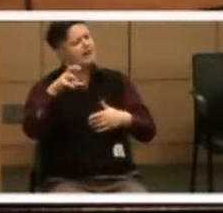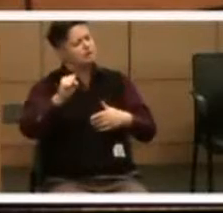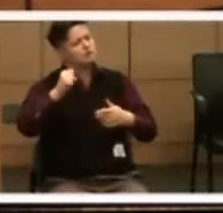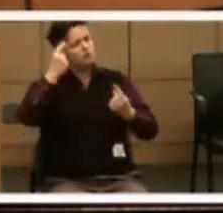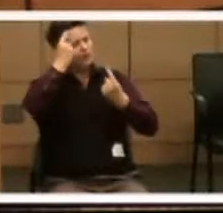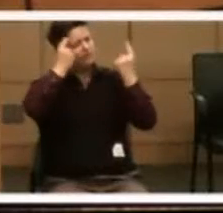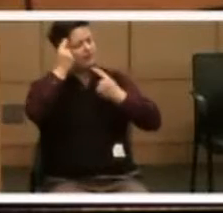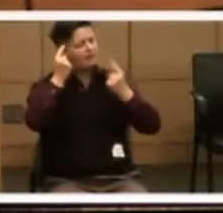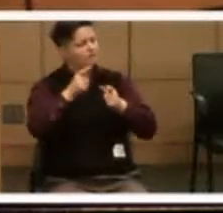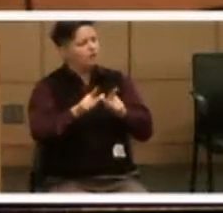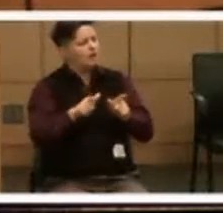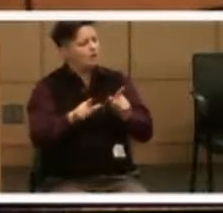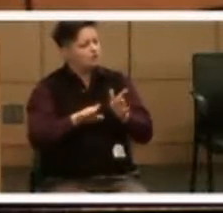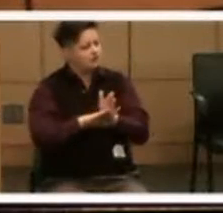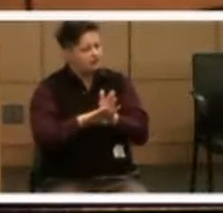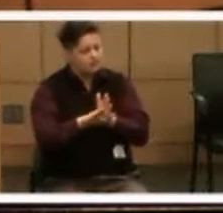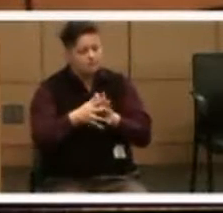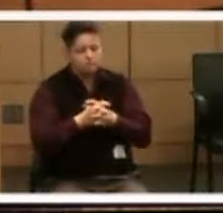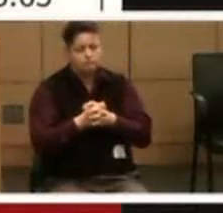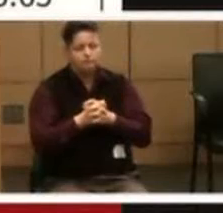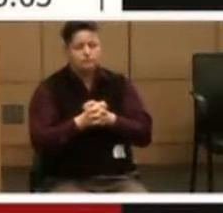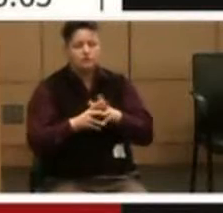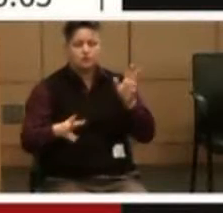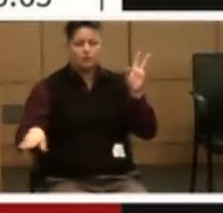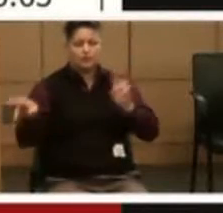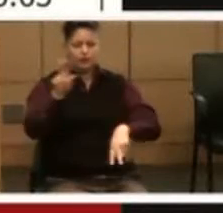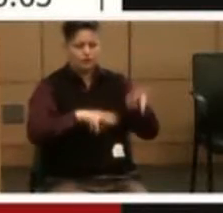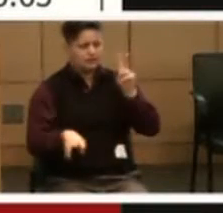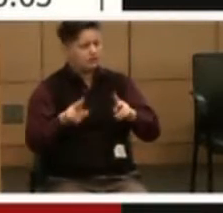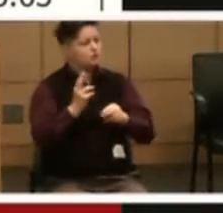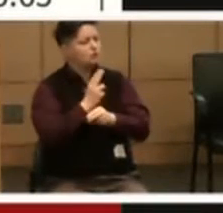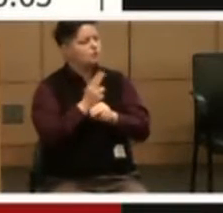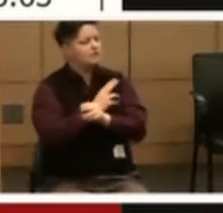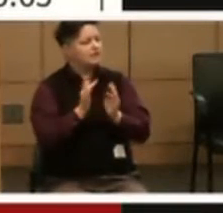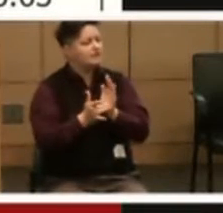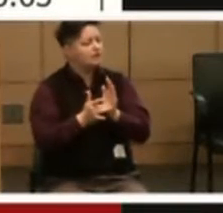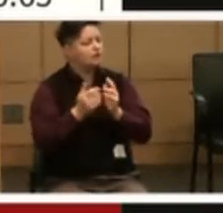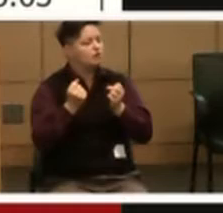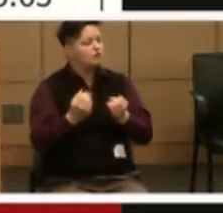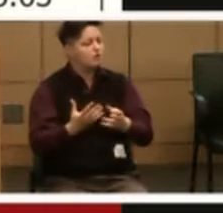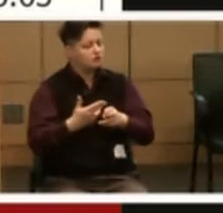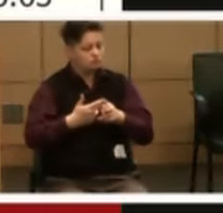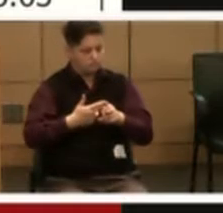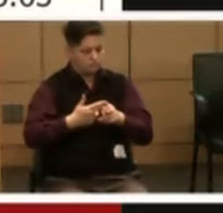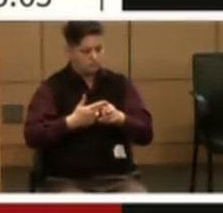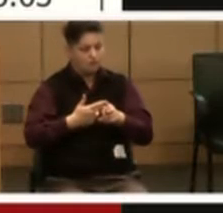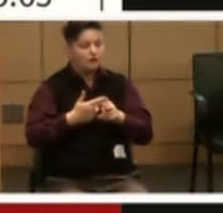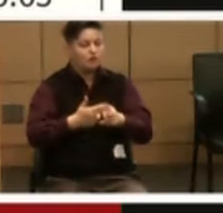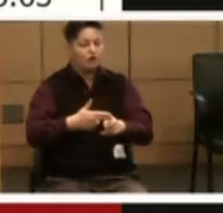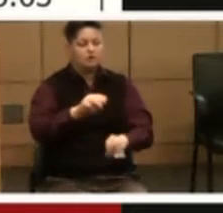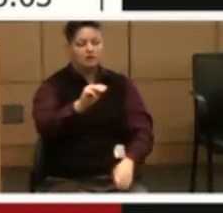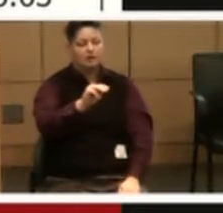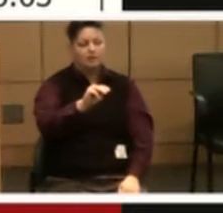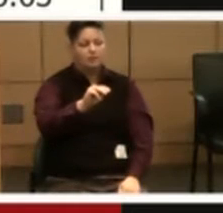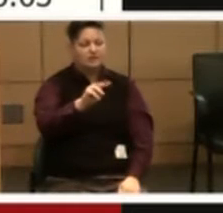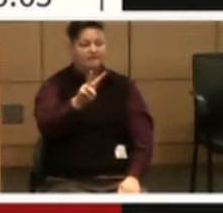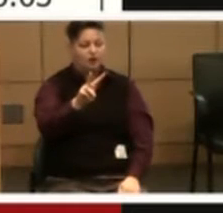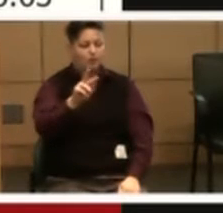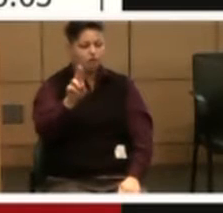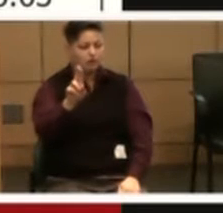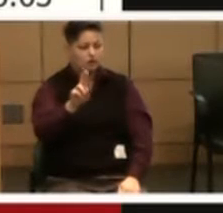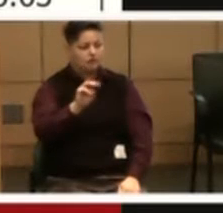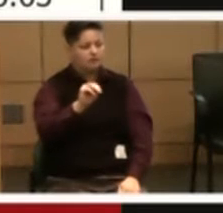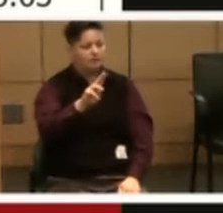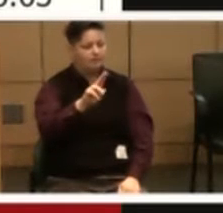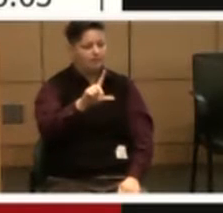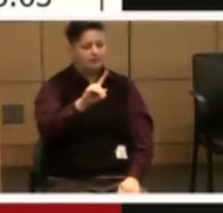development. So we took a look at this using a technique called multivariable regression, and we looked at that oral composite score and